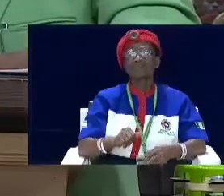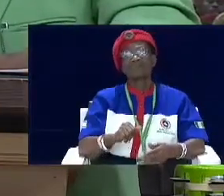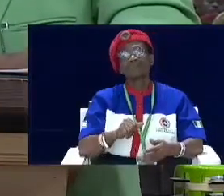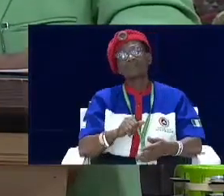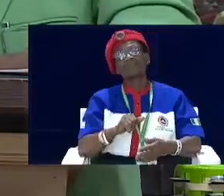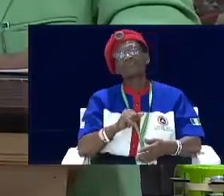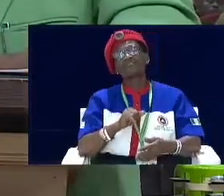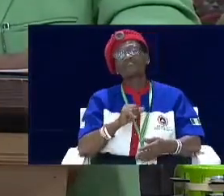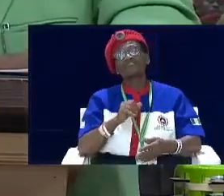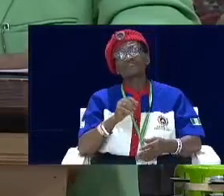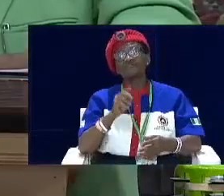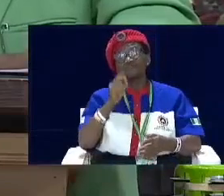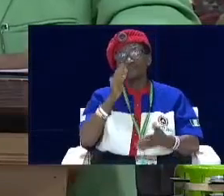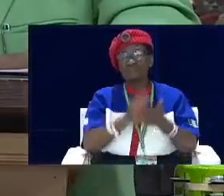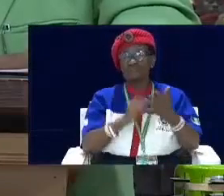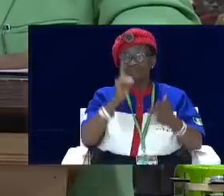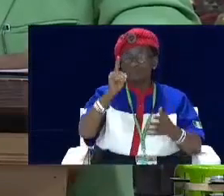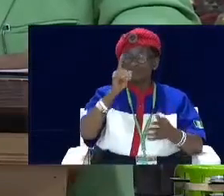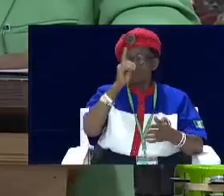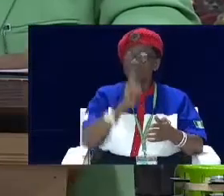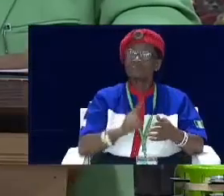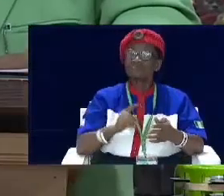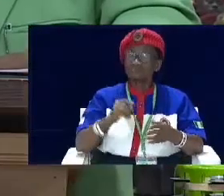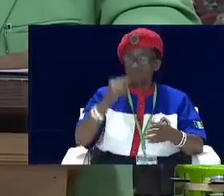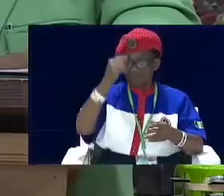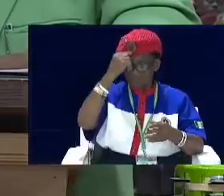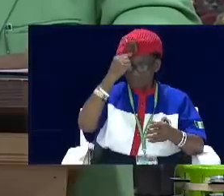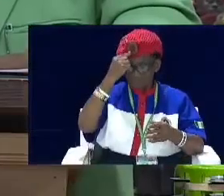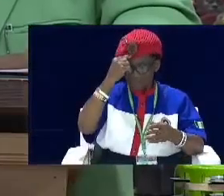je pe oju kan lada re ni.